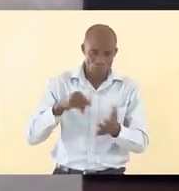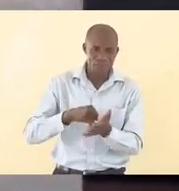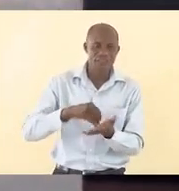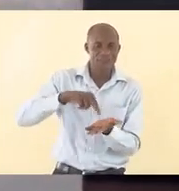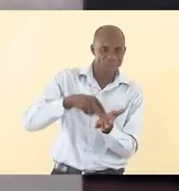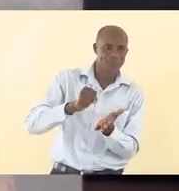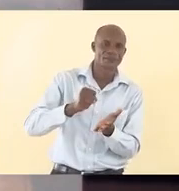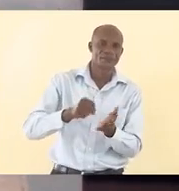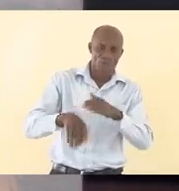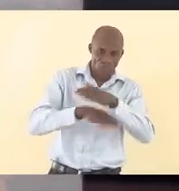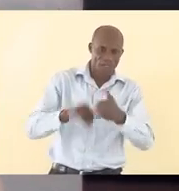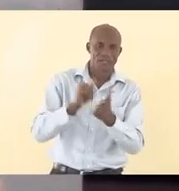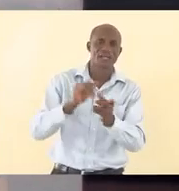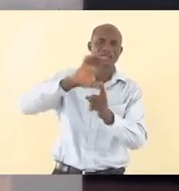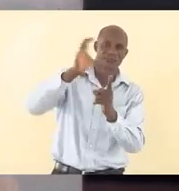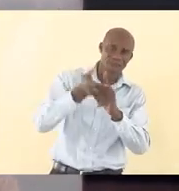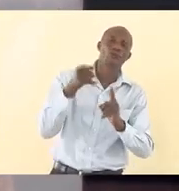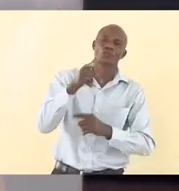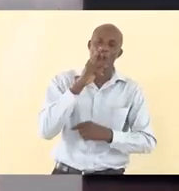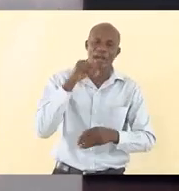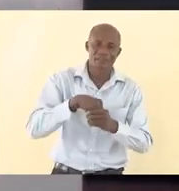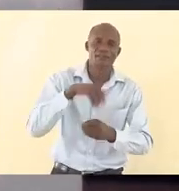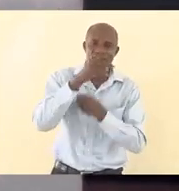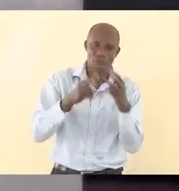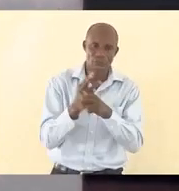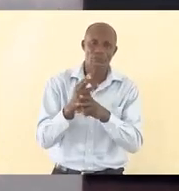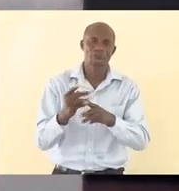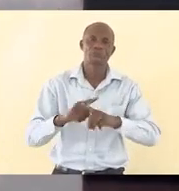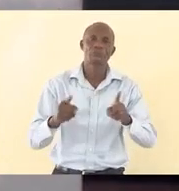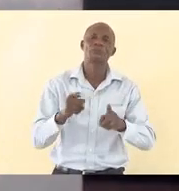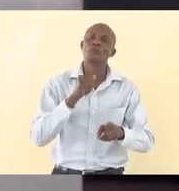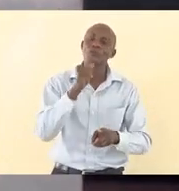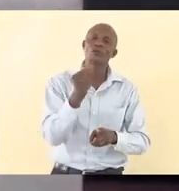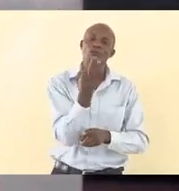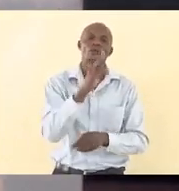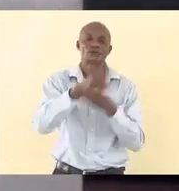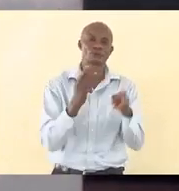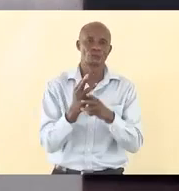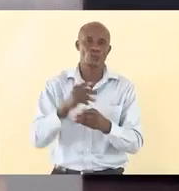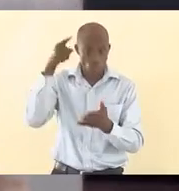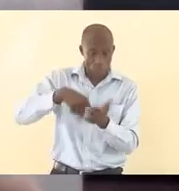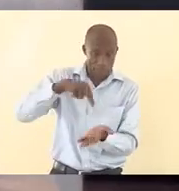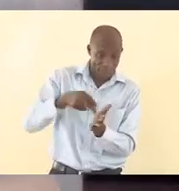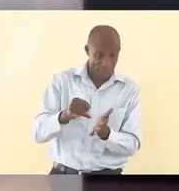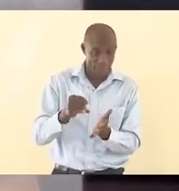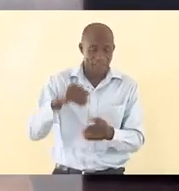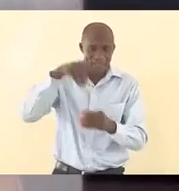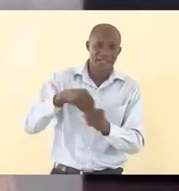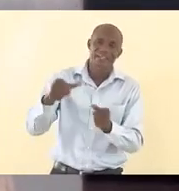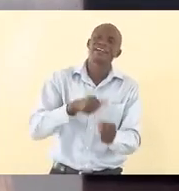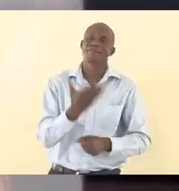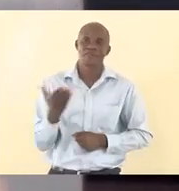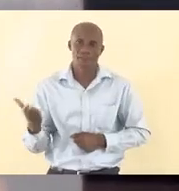What does it mean under that circumstance that you are in the world, but you are not of the world? What it means is that